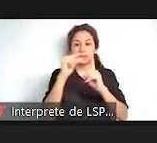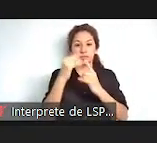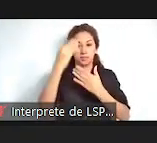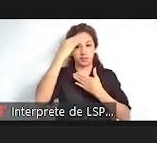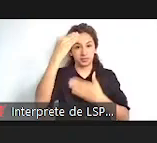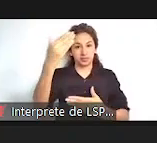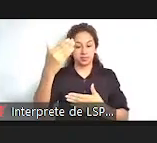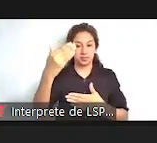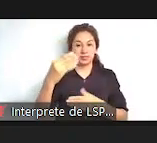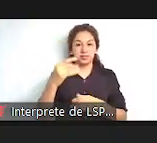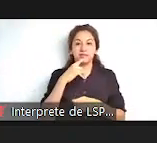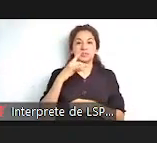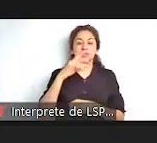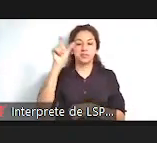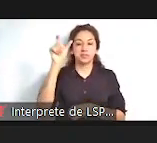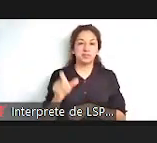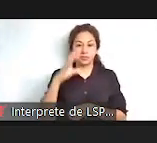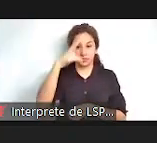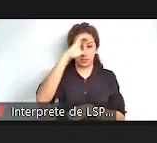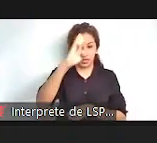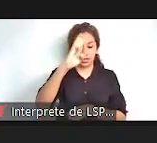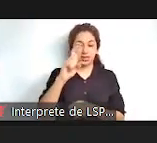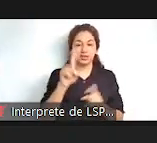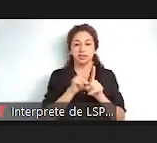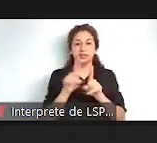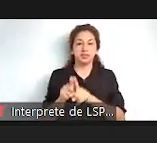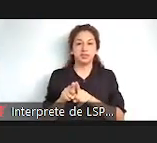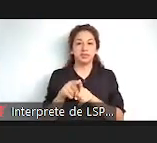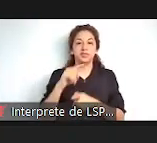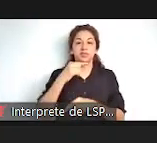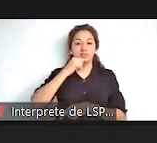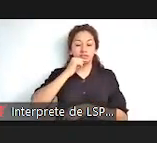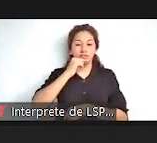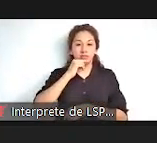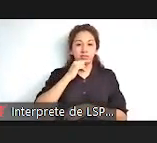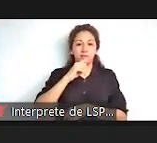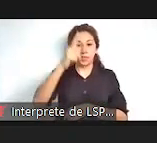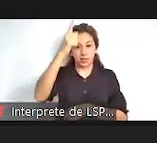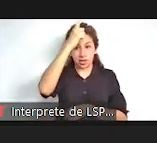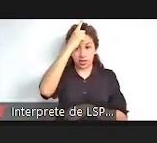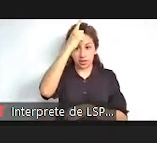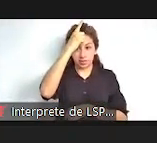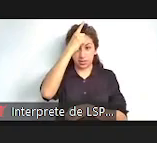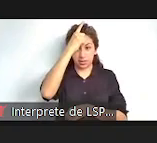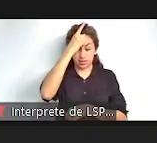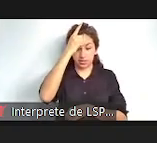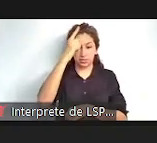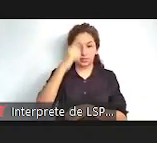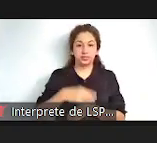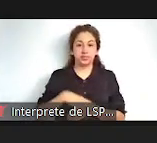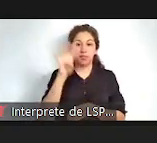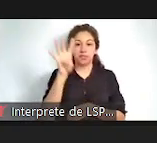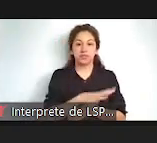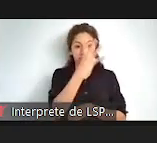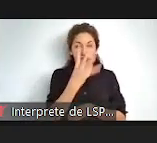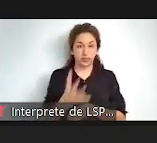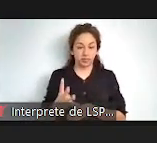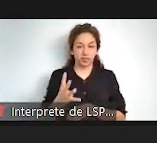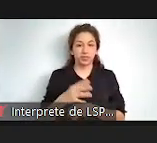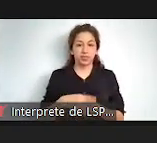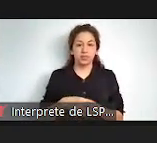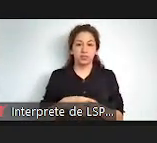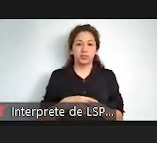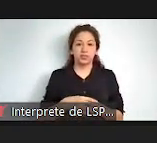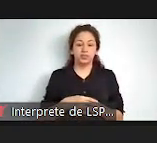the greetings of the uh ambassadors of germany the netherlands